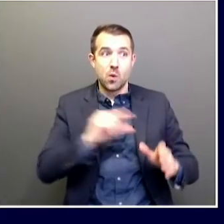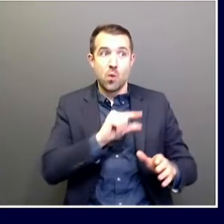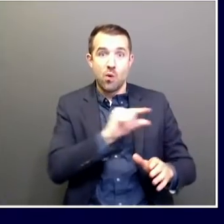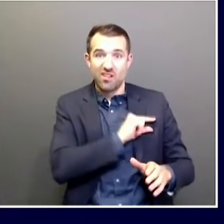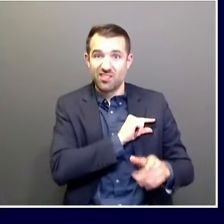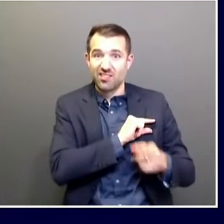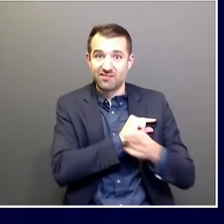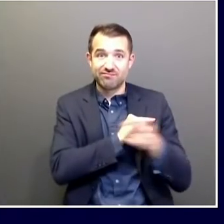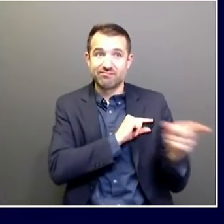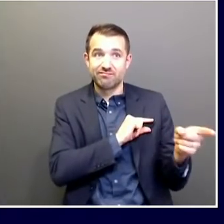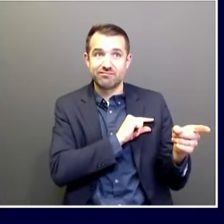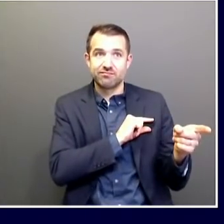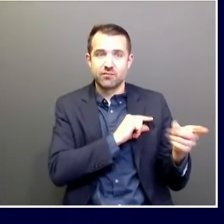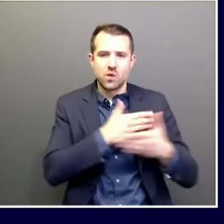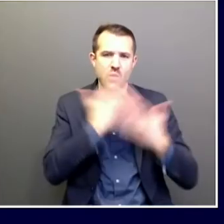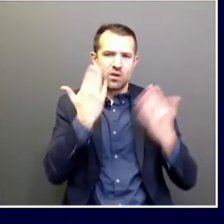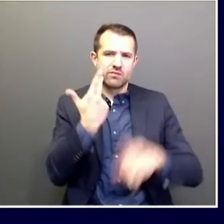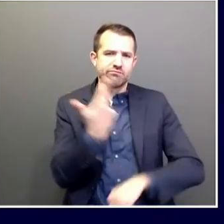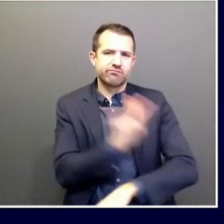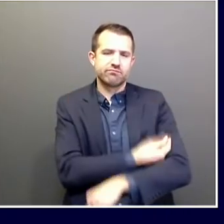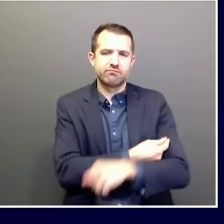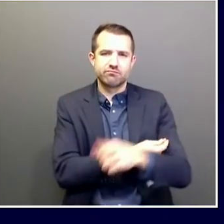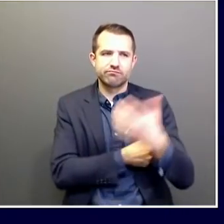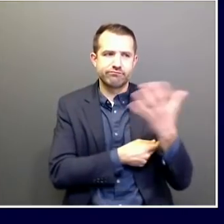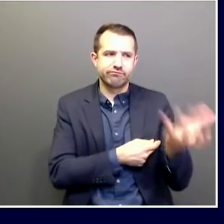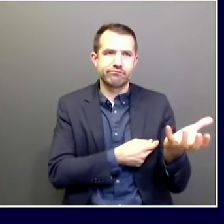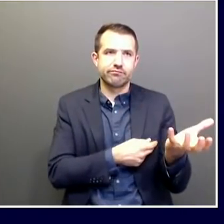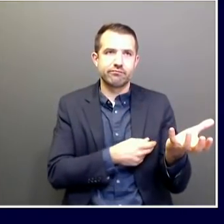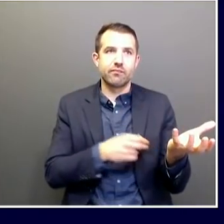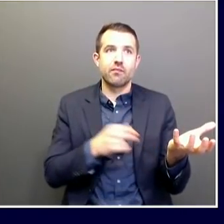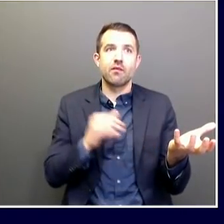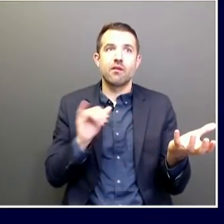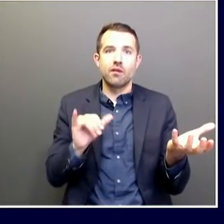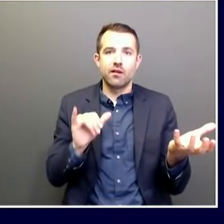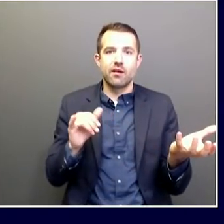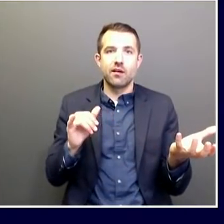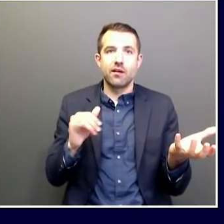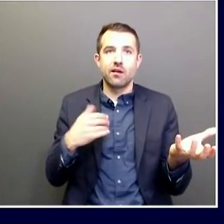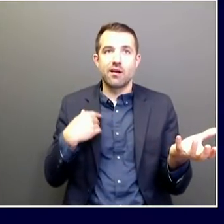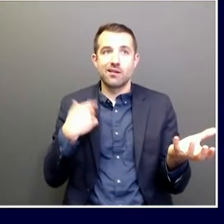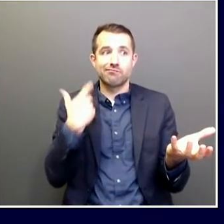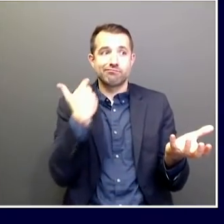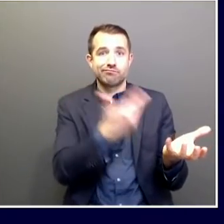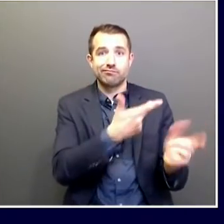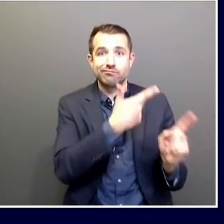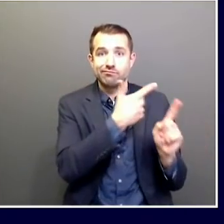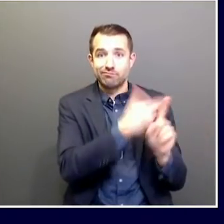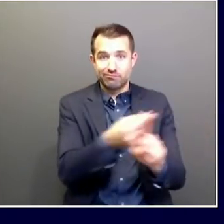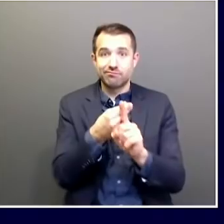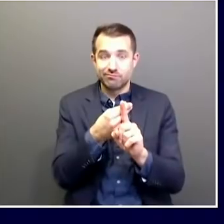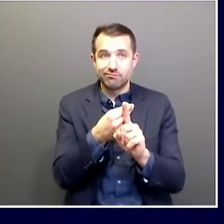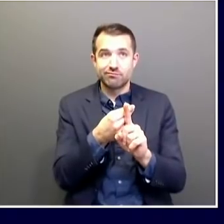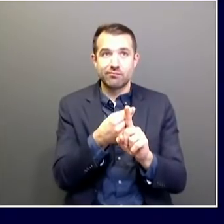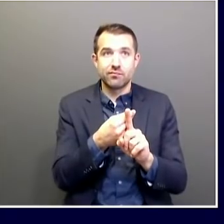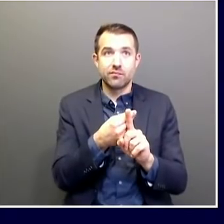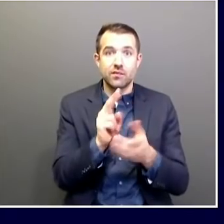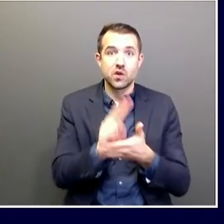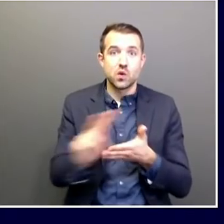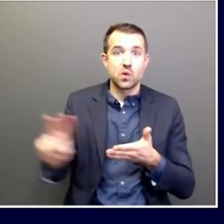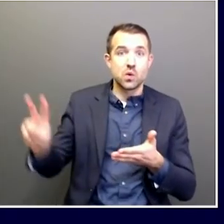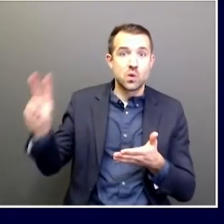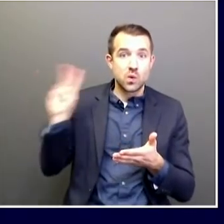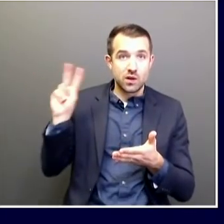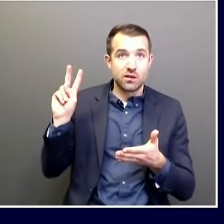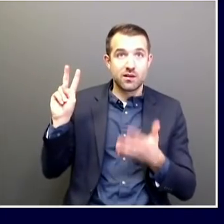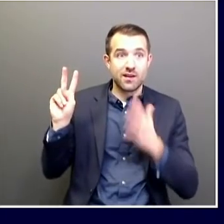I think we've also, in the past, almost 2 weeks, 2 weeks from today, 2 weeks ago from today is when the kids ages 5 to